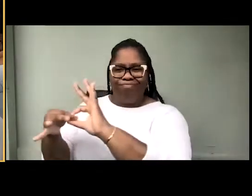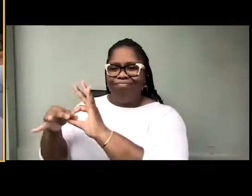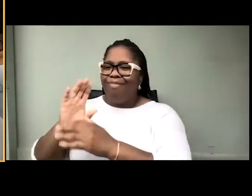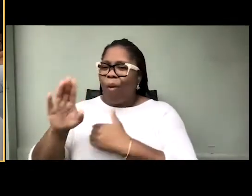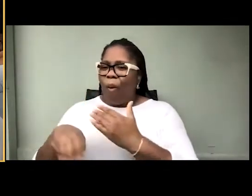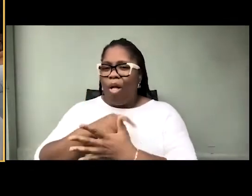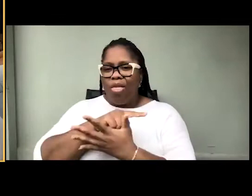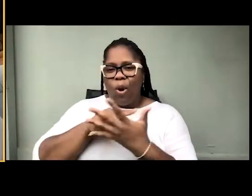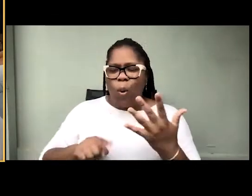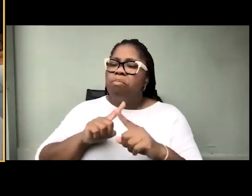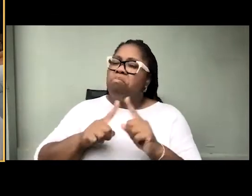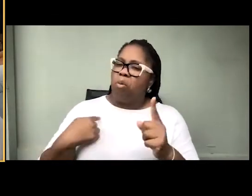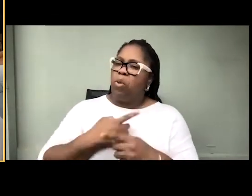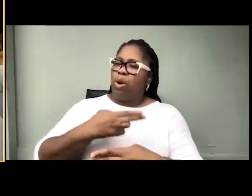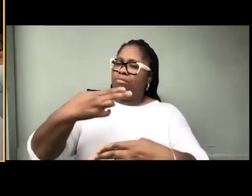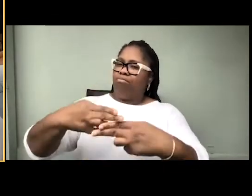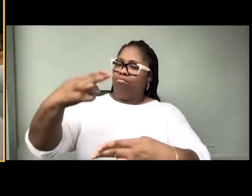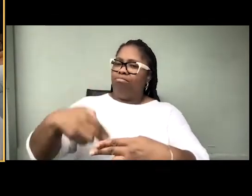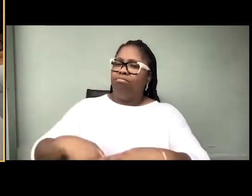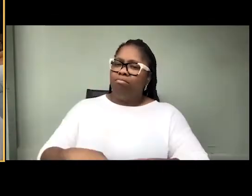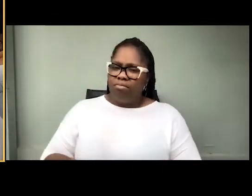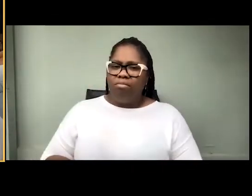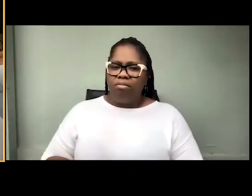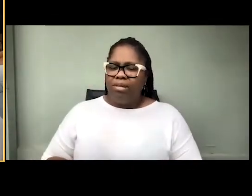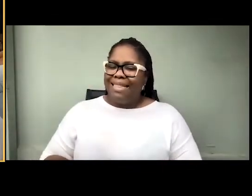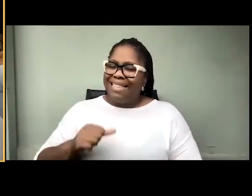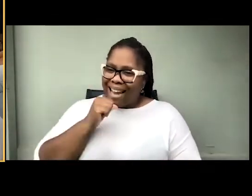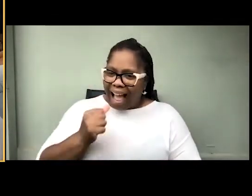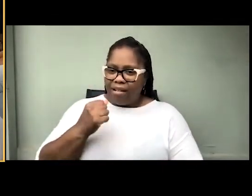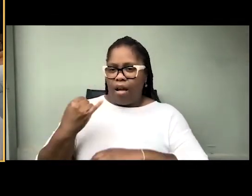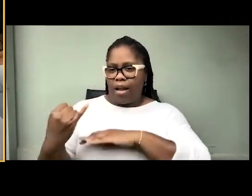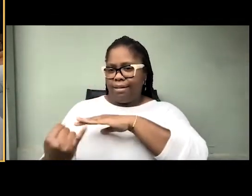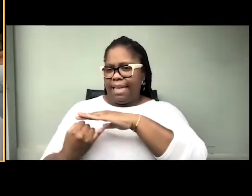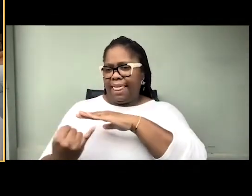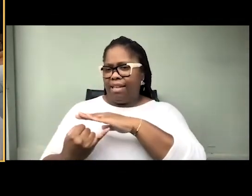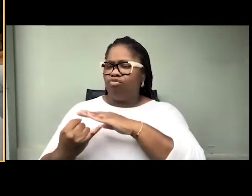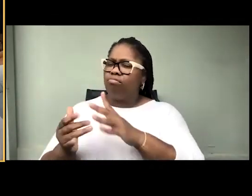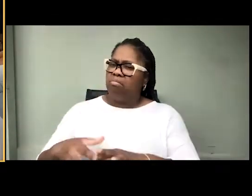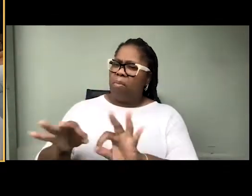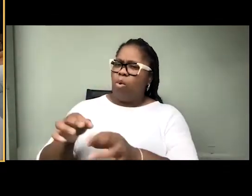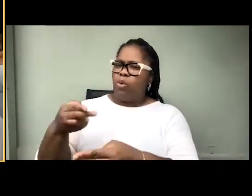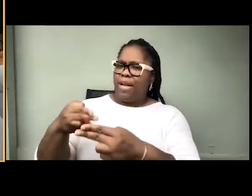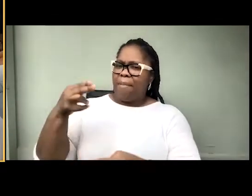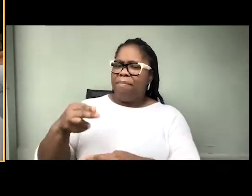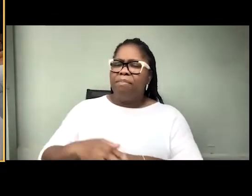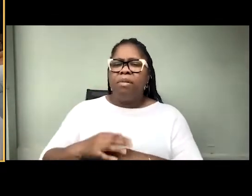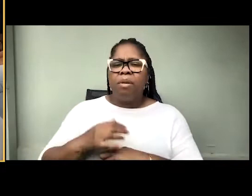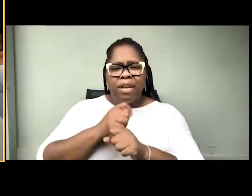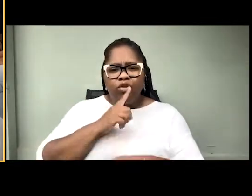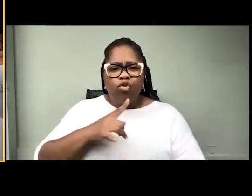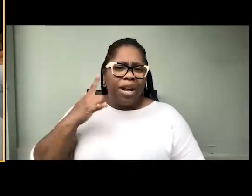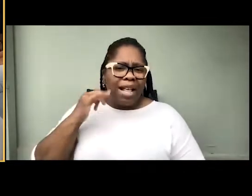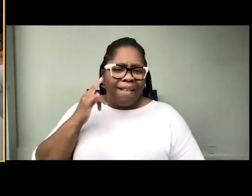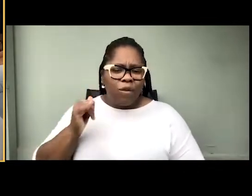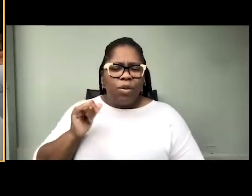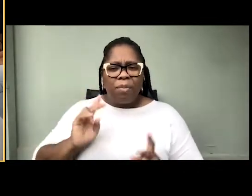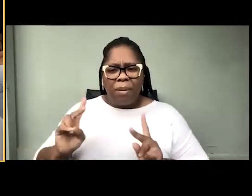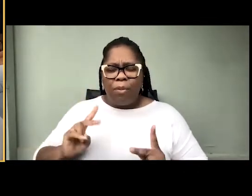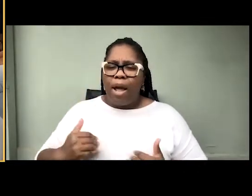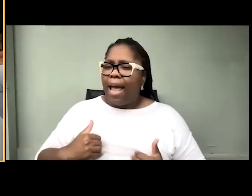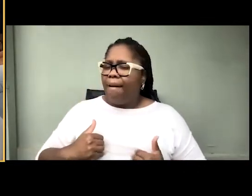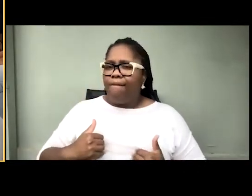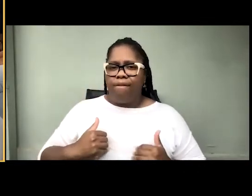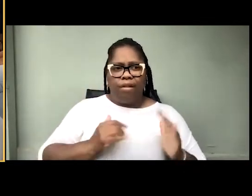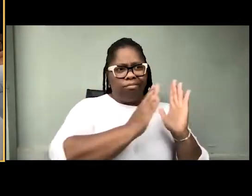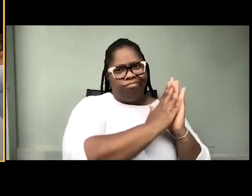we wanted to call it out. And particularly this not isolation part, because we want to ensure that Californians have lifelong opportunities to really